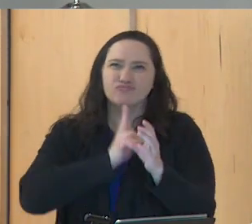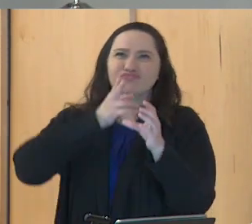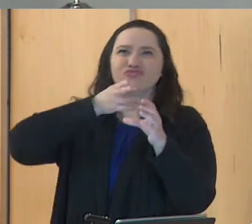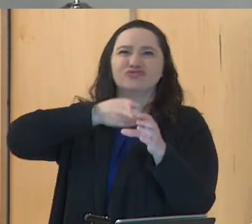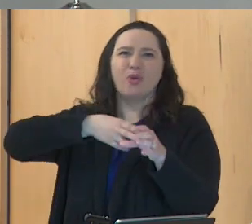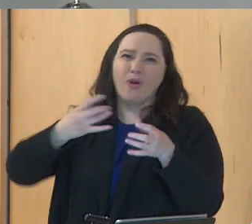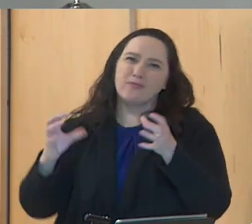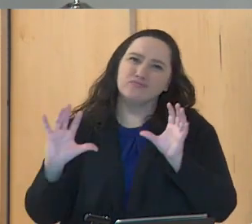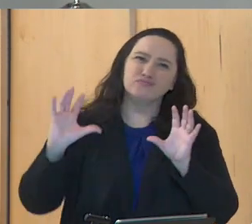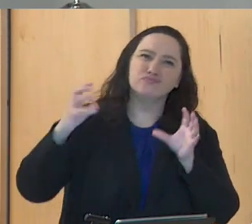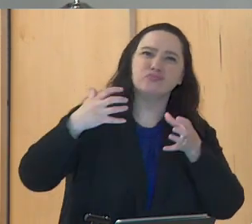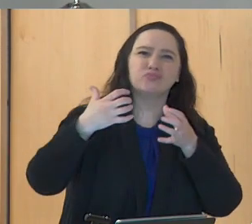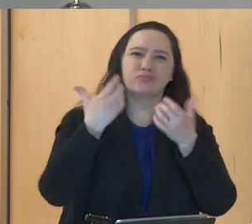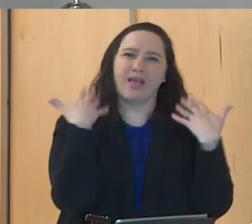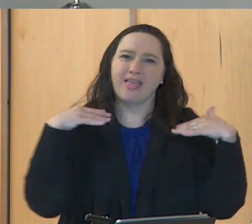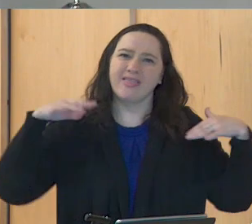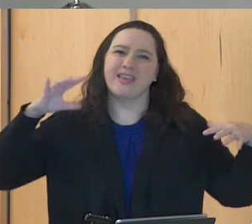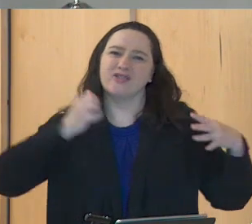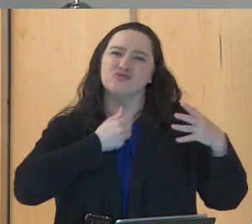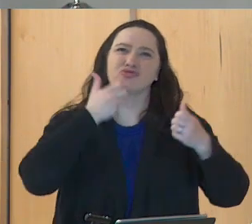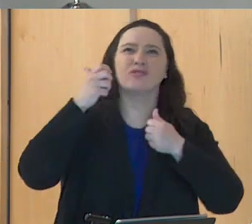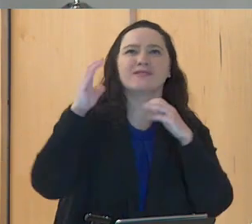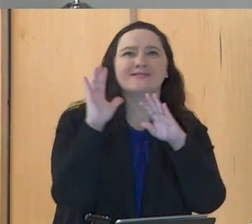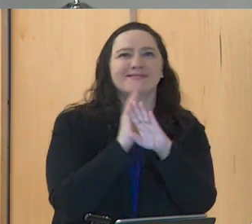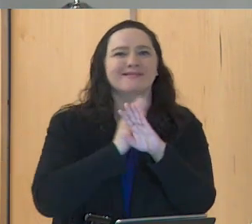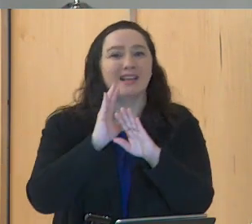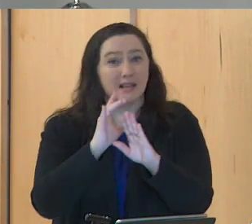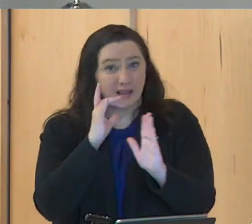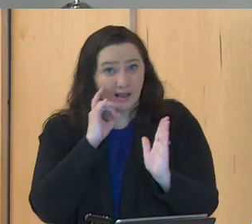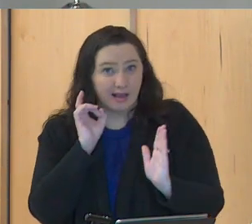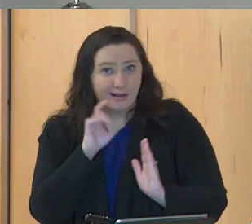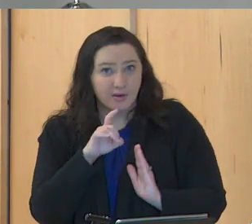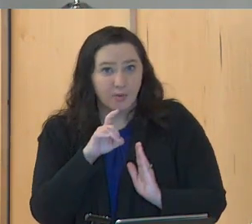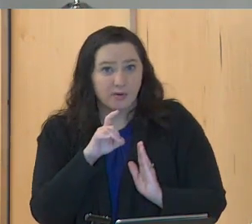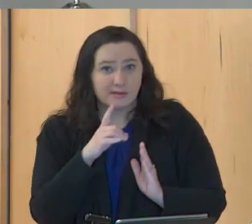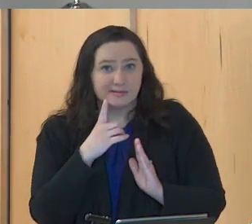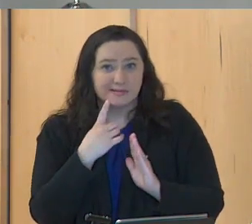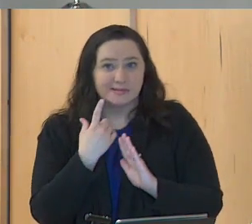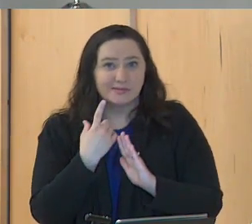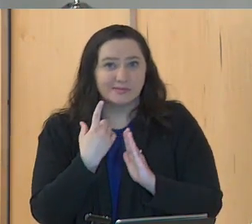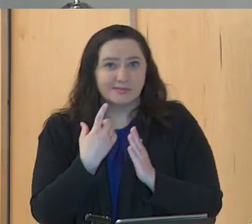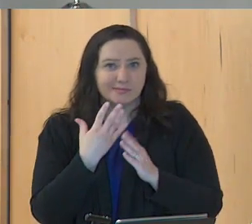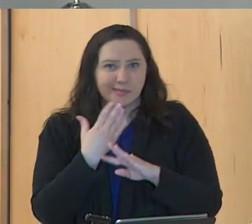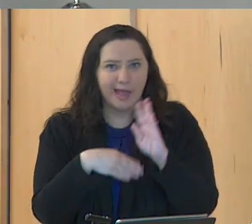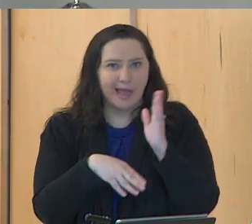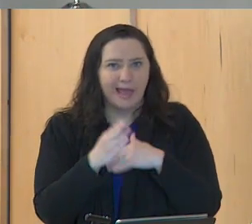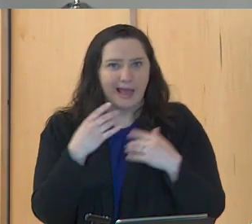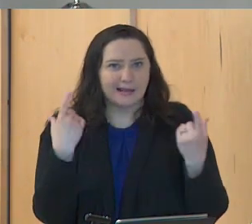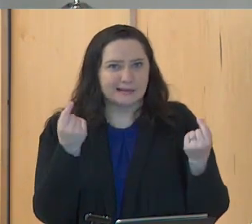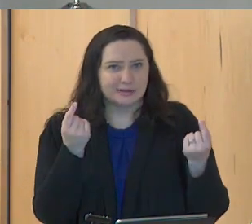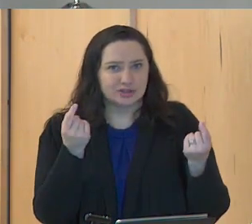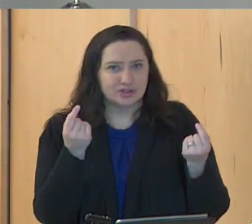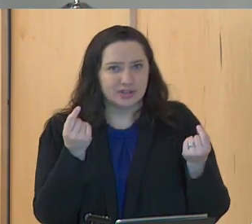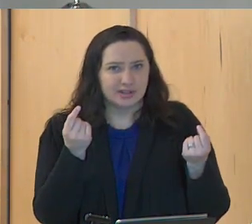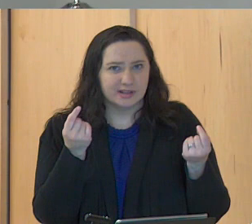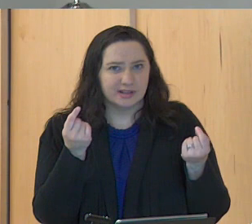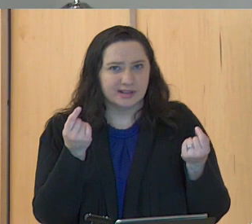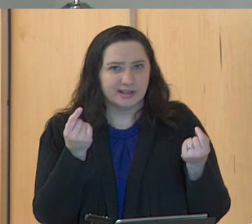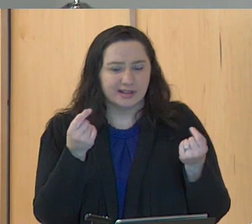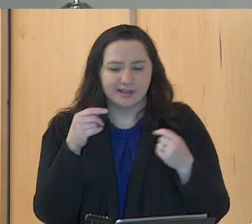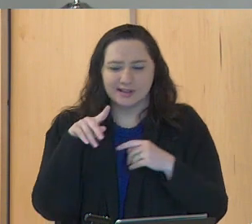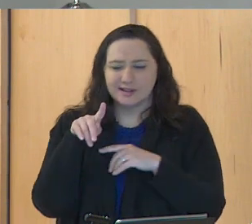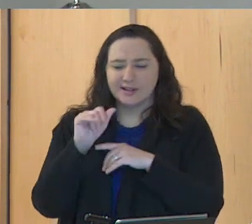to Jesus. Did you ever notice what we will be holding in our hands? We will be holding